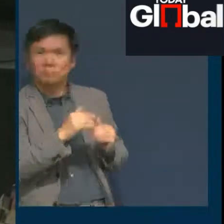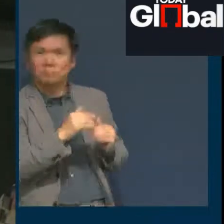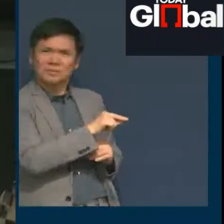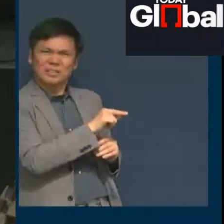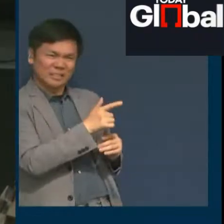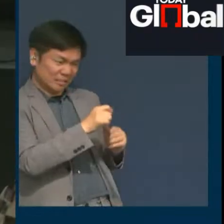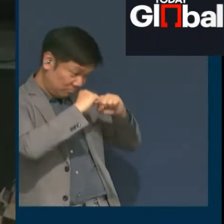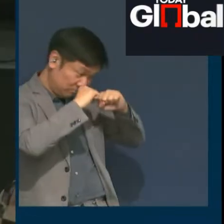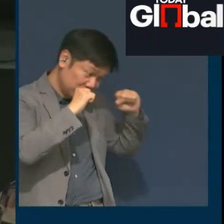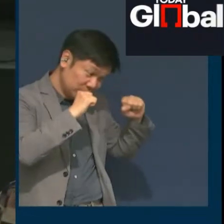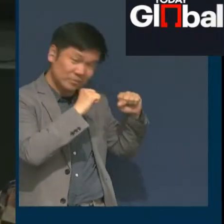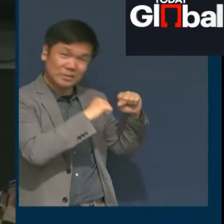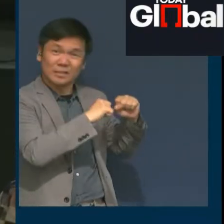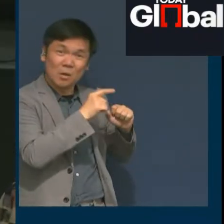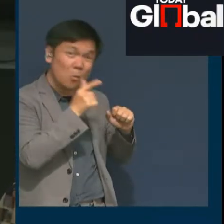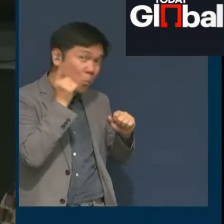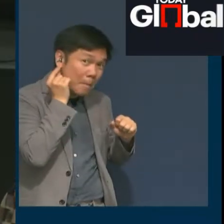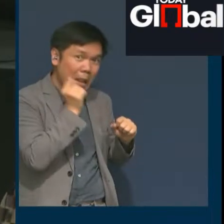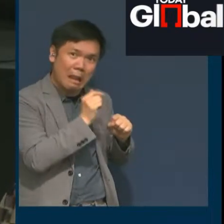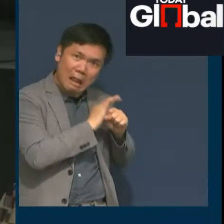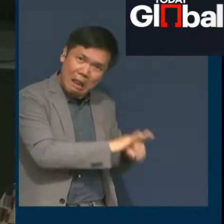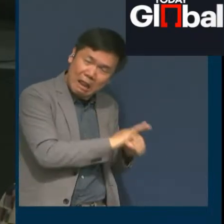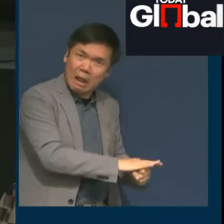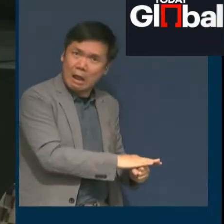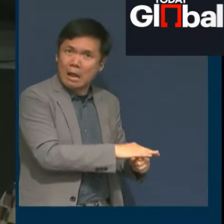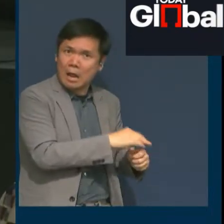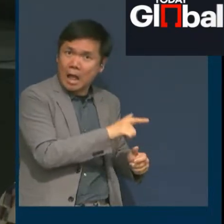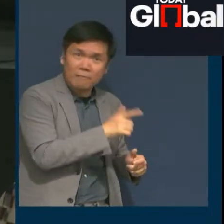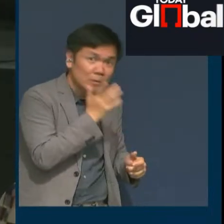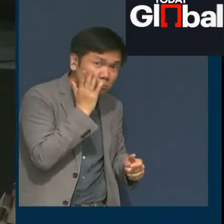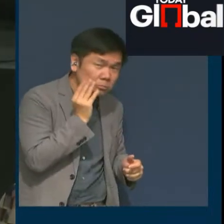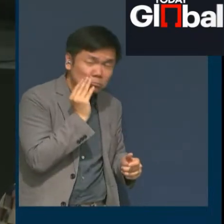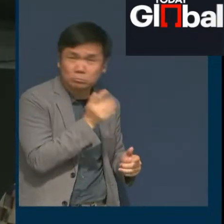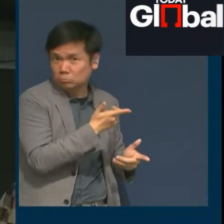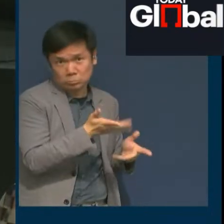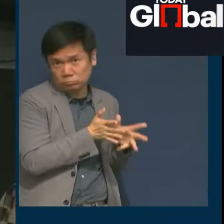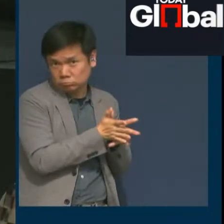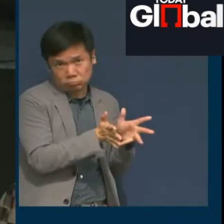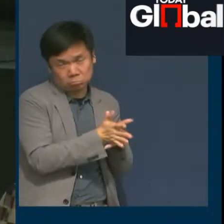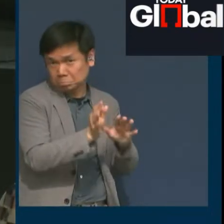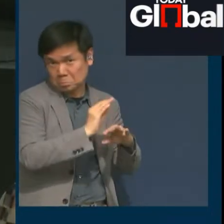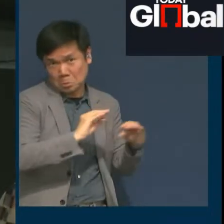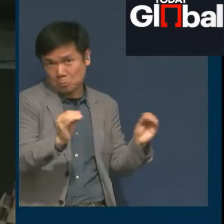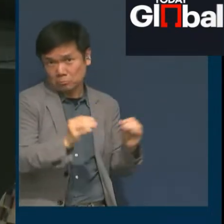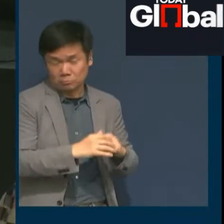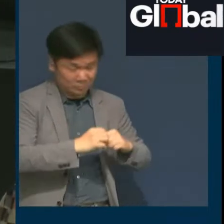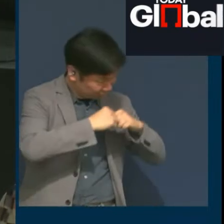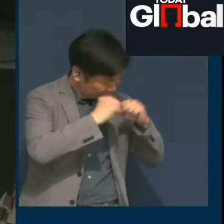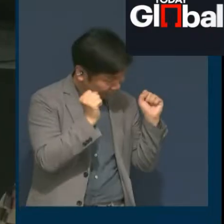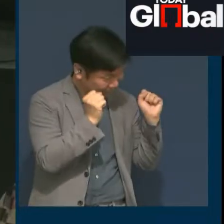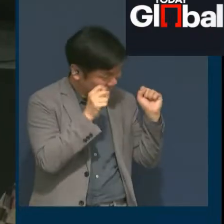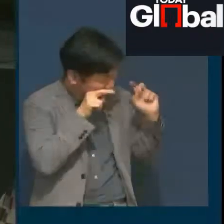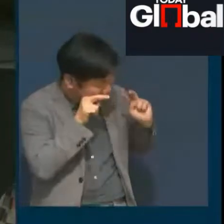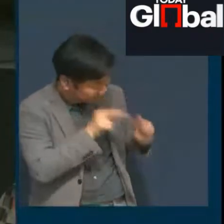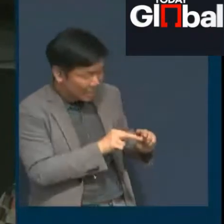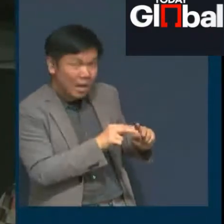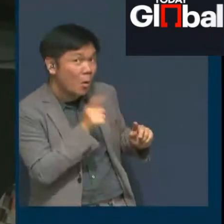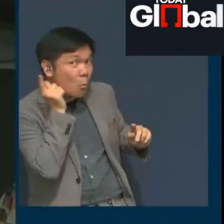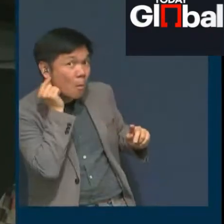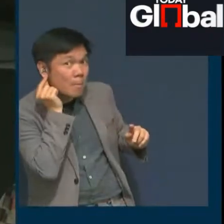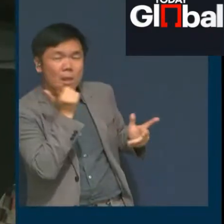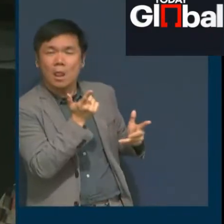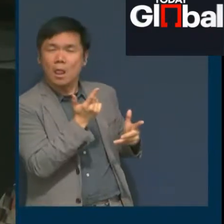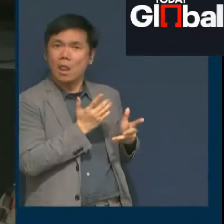multiple forms of discrimination that women face. Could you please provide some additional clarifications?